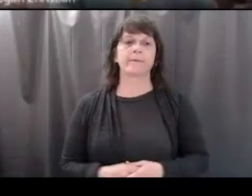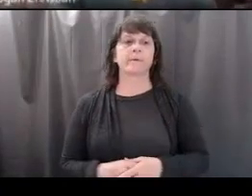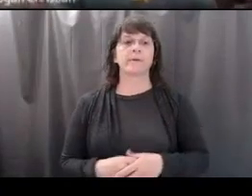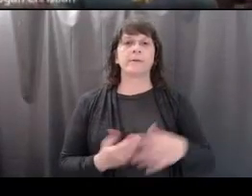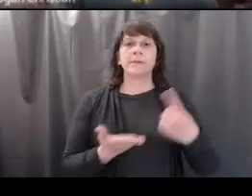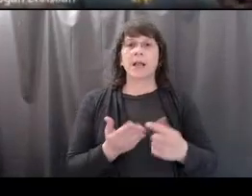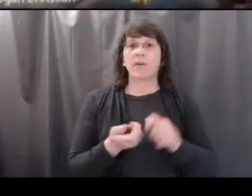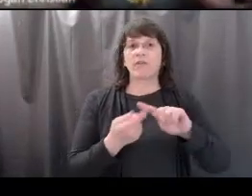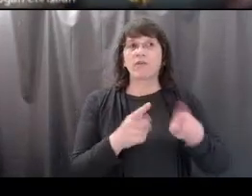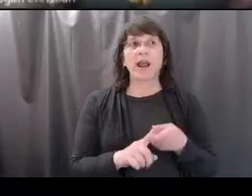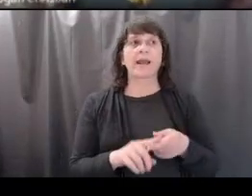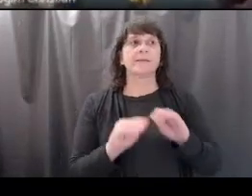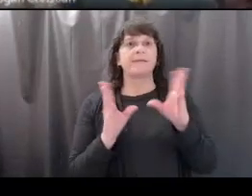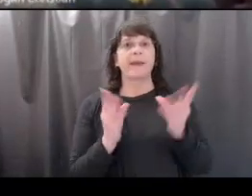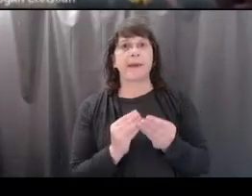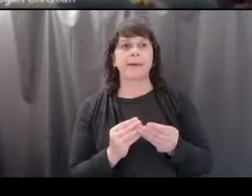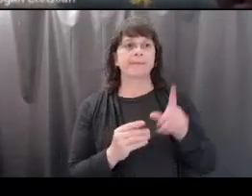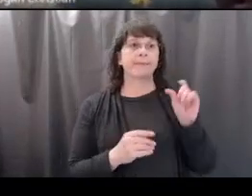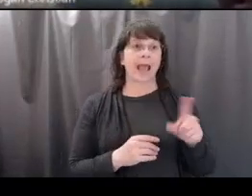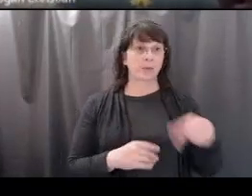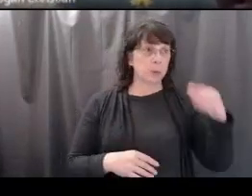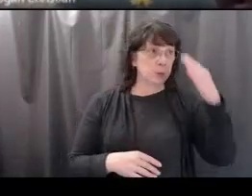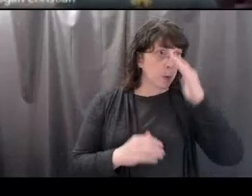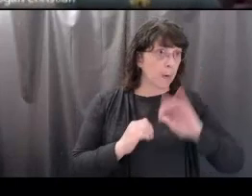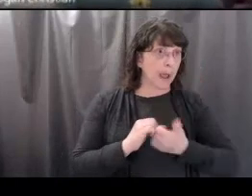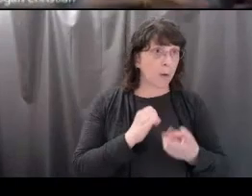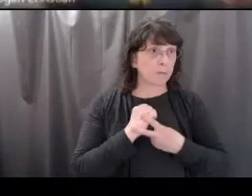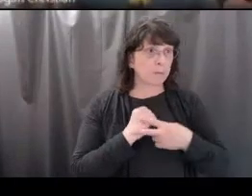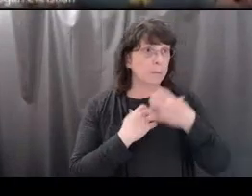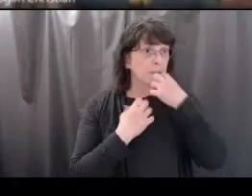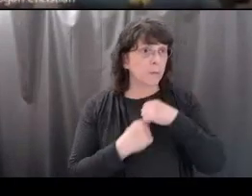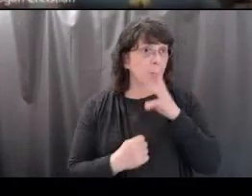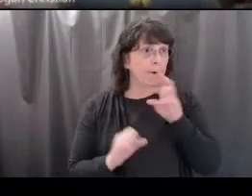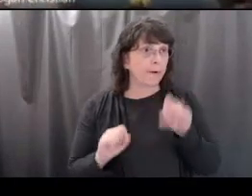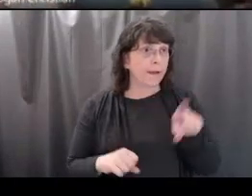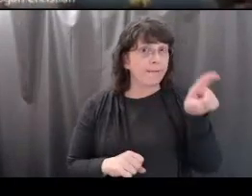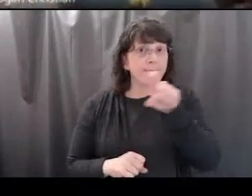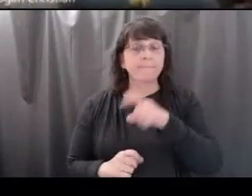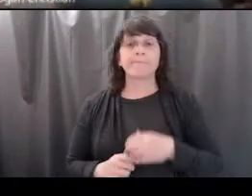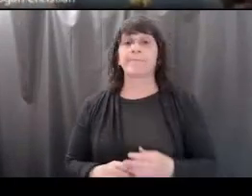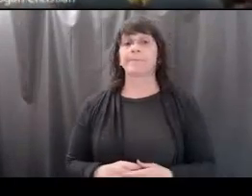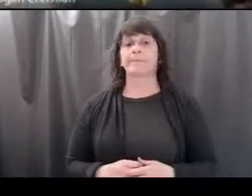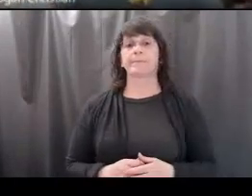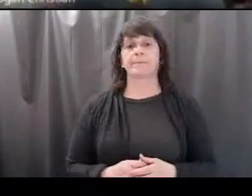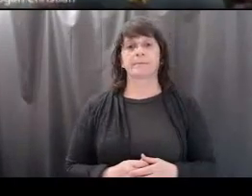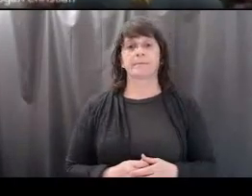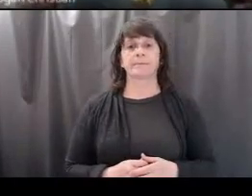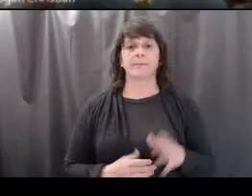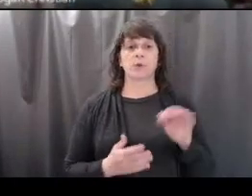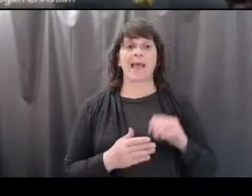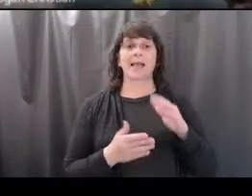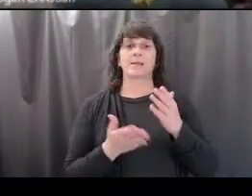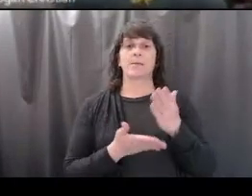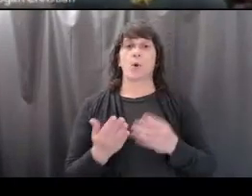friends or your family members and ask if they know of any ways that you can conserve water in your household. So that's step 2,